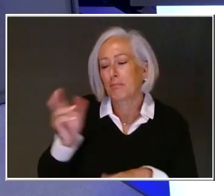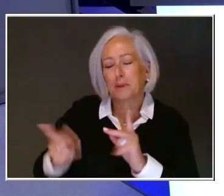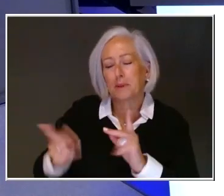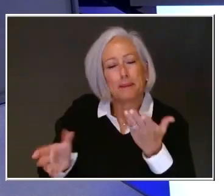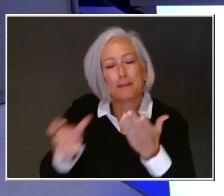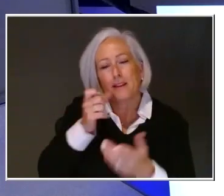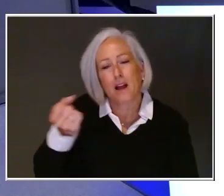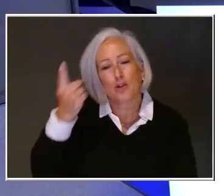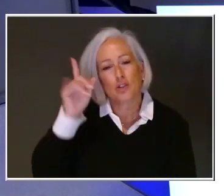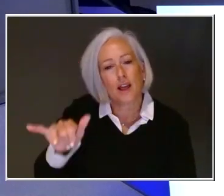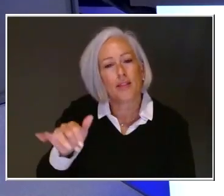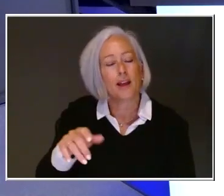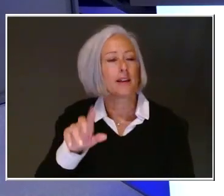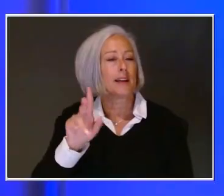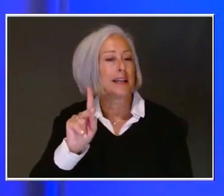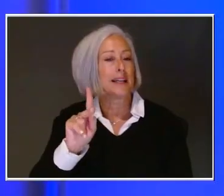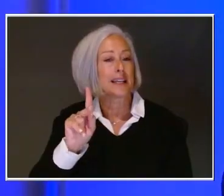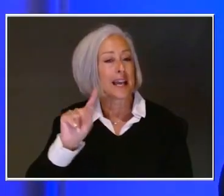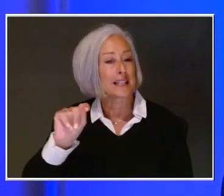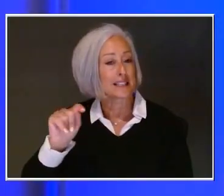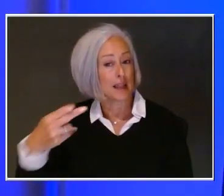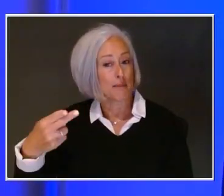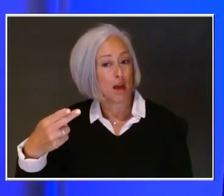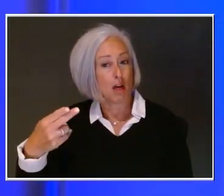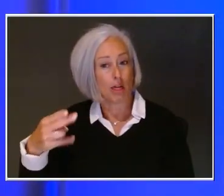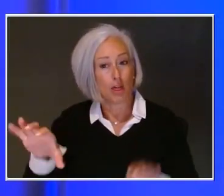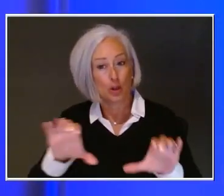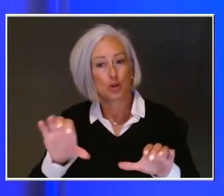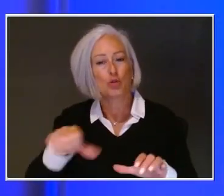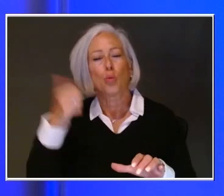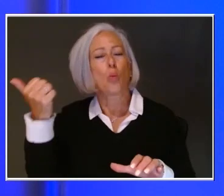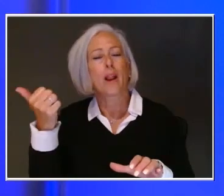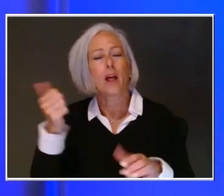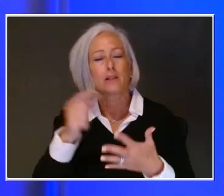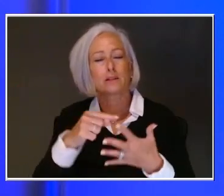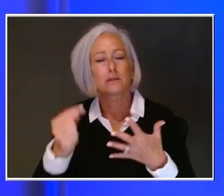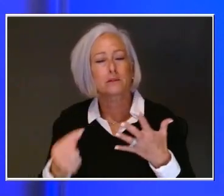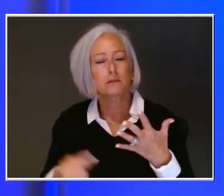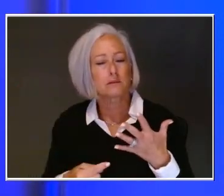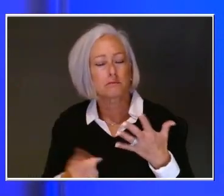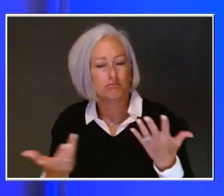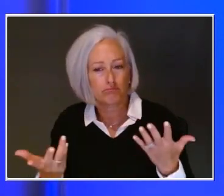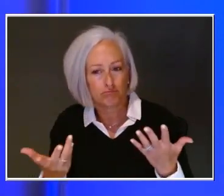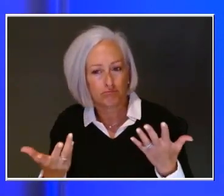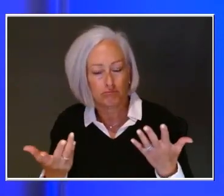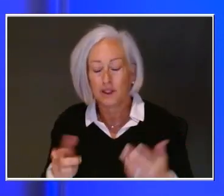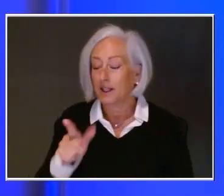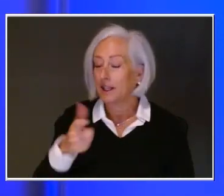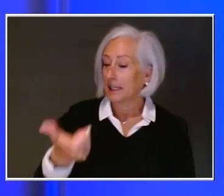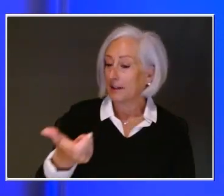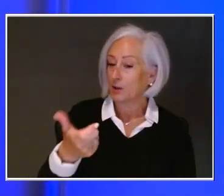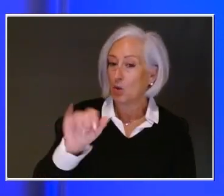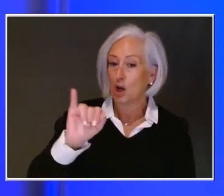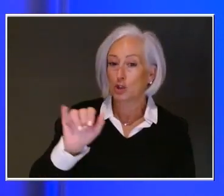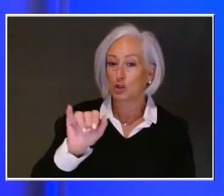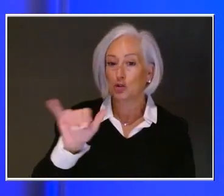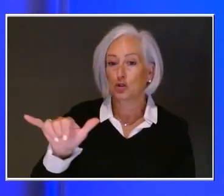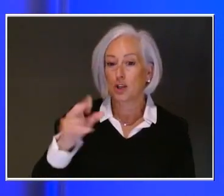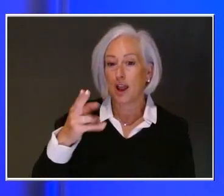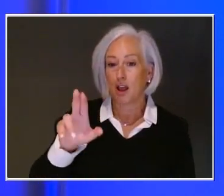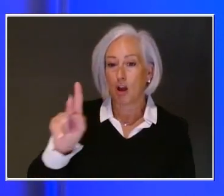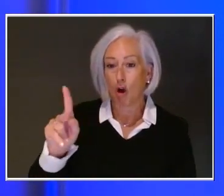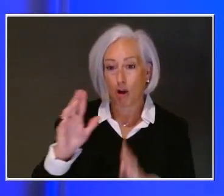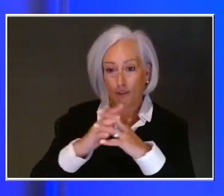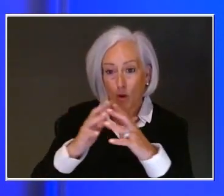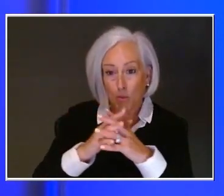do? Yeah, great question. I think you see, whether you're watching a Jayhawk football game or